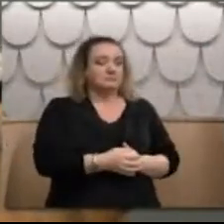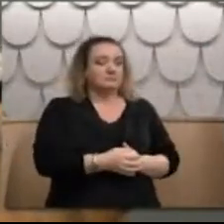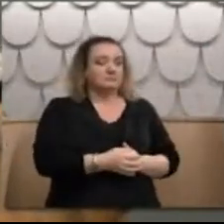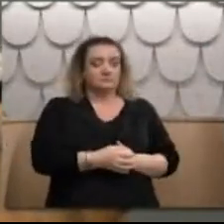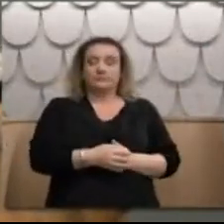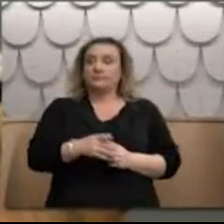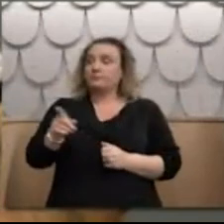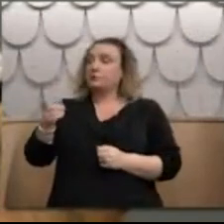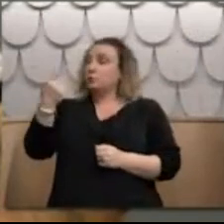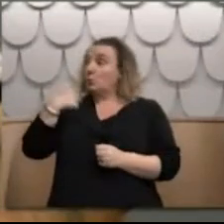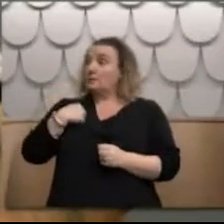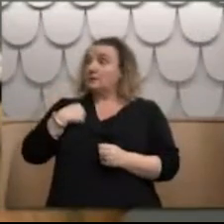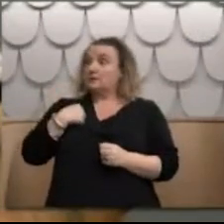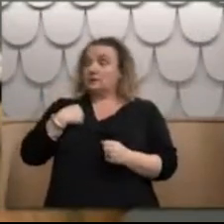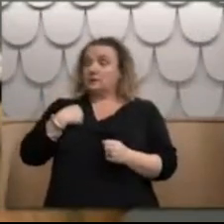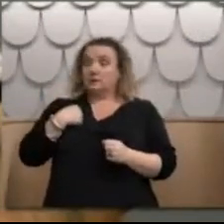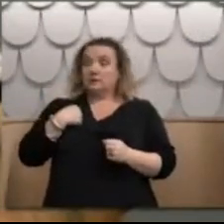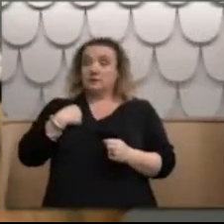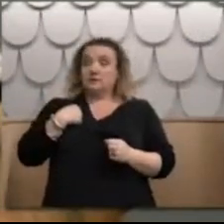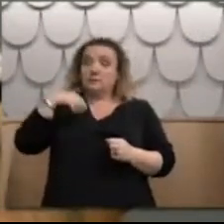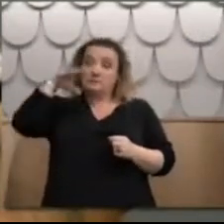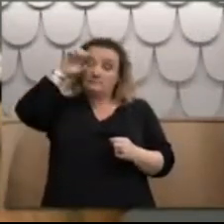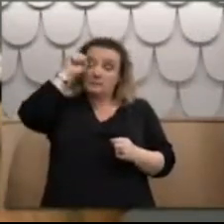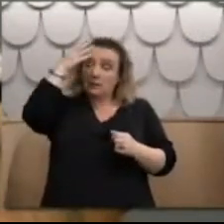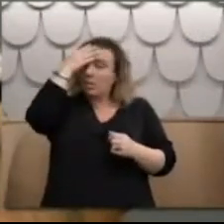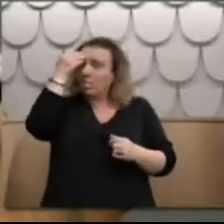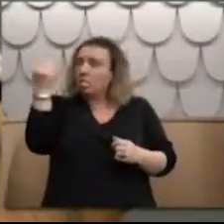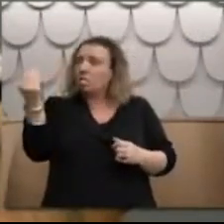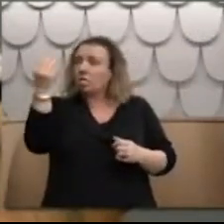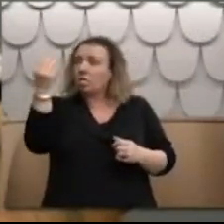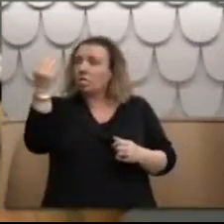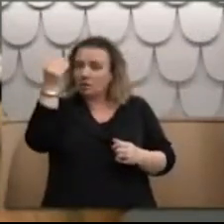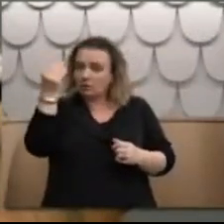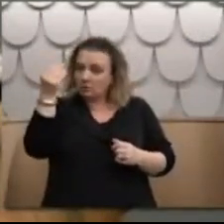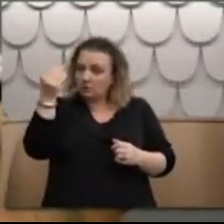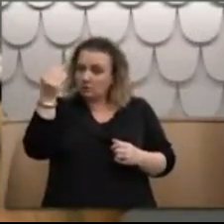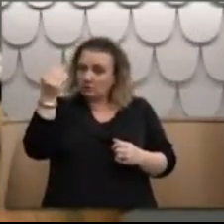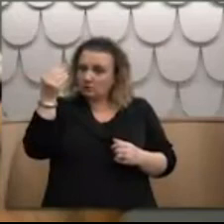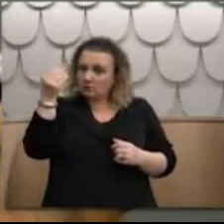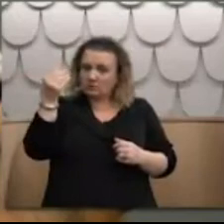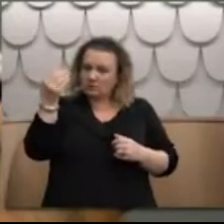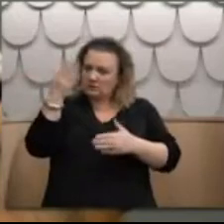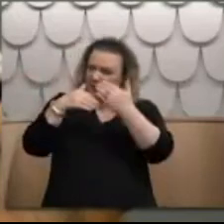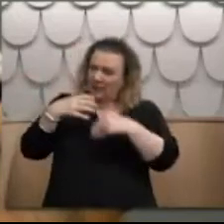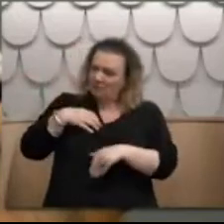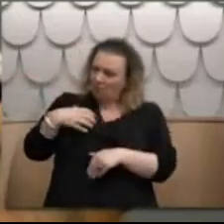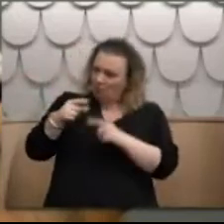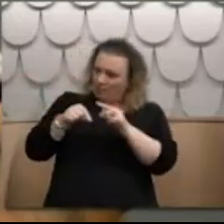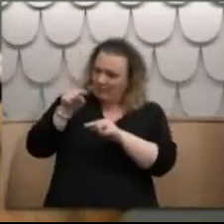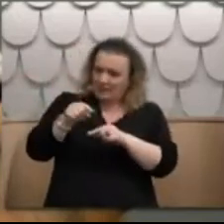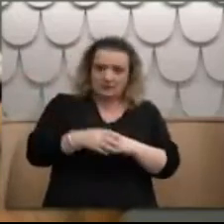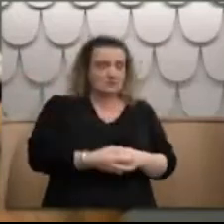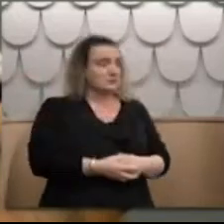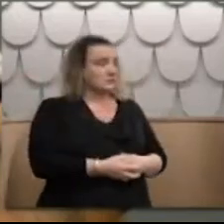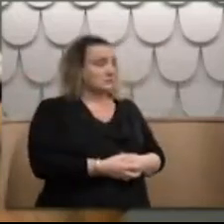And you talked to me about the memory loss you also suffer from. What's that like, Donald? Can you explain that